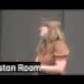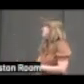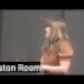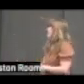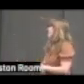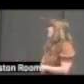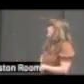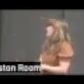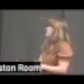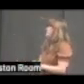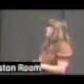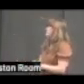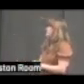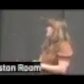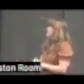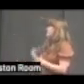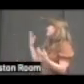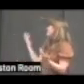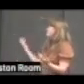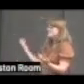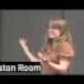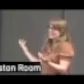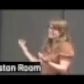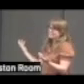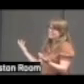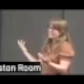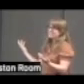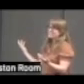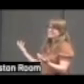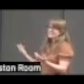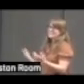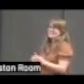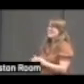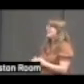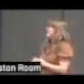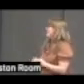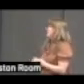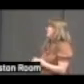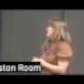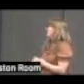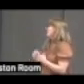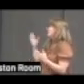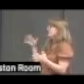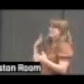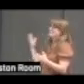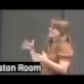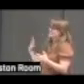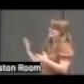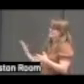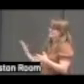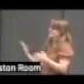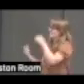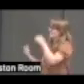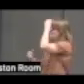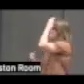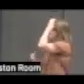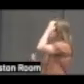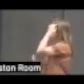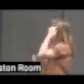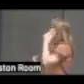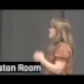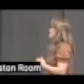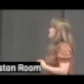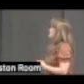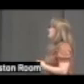time. And then we would miss their estrus. And so I just started collecting the data for them and telling